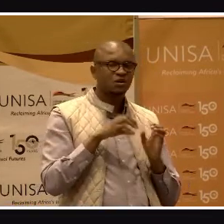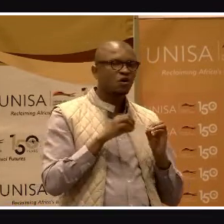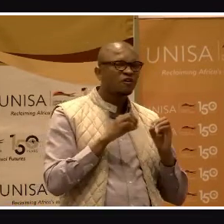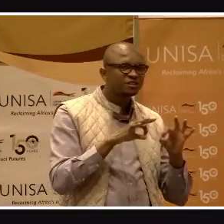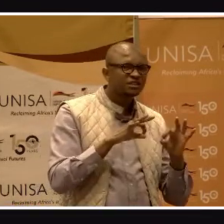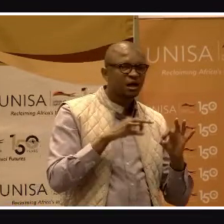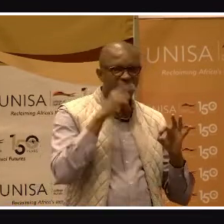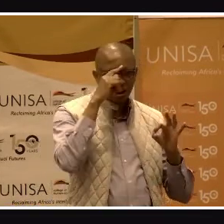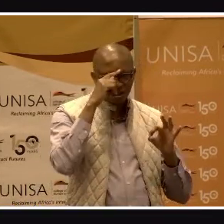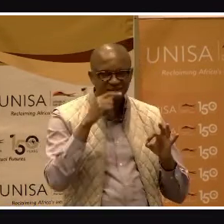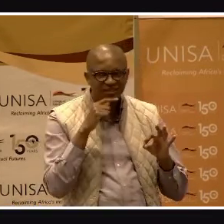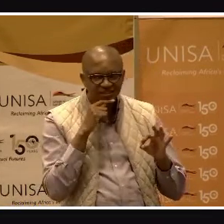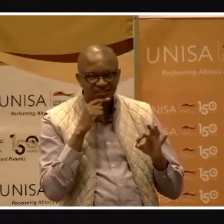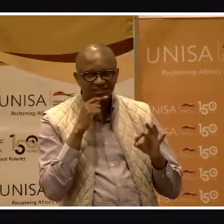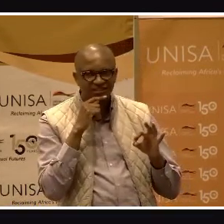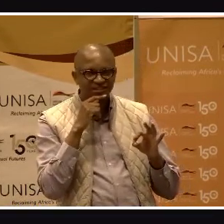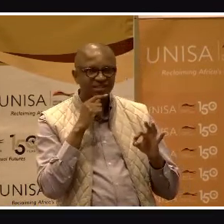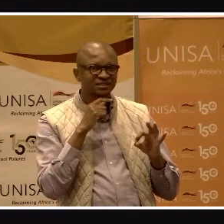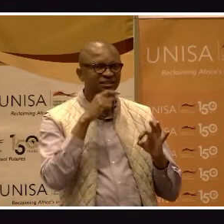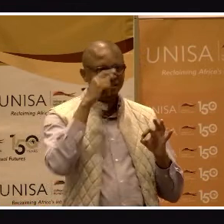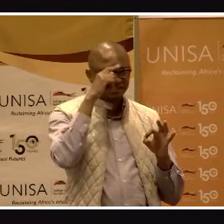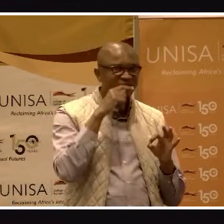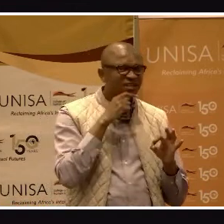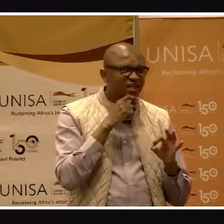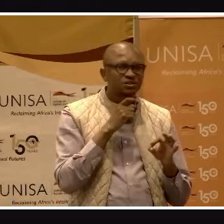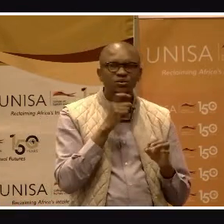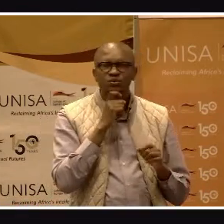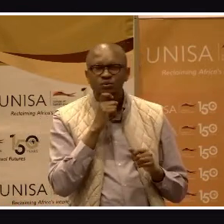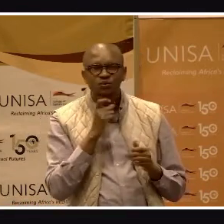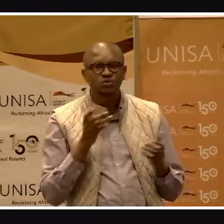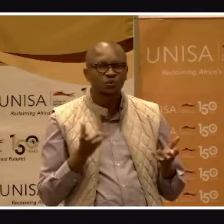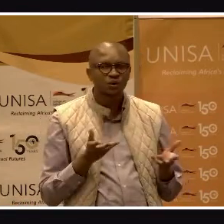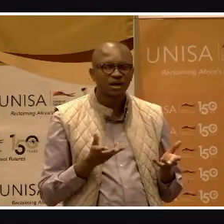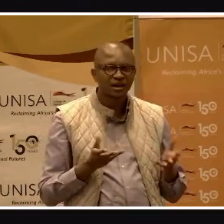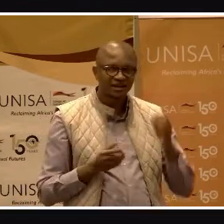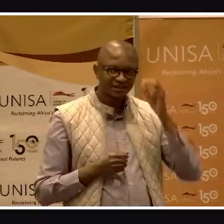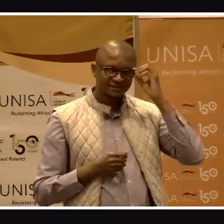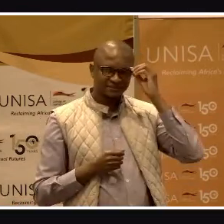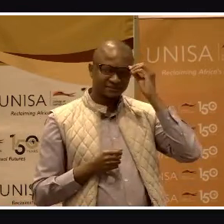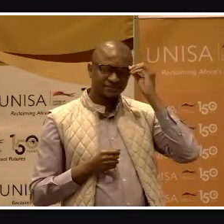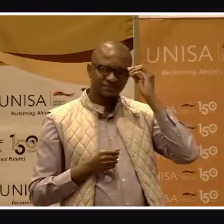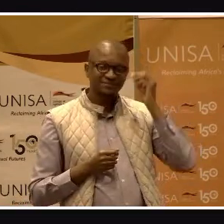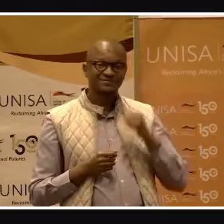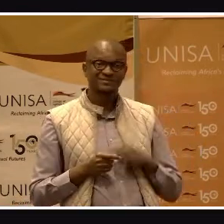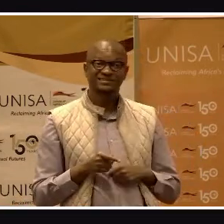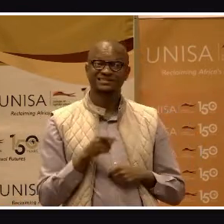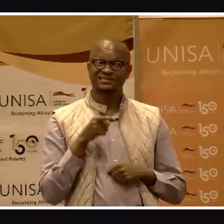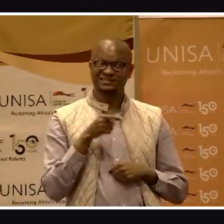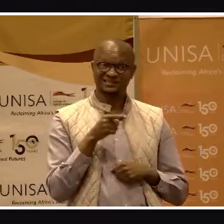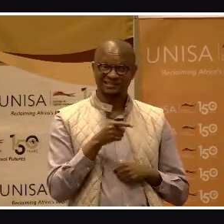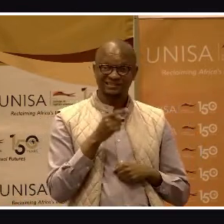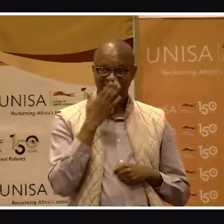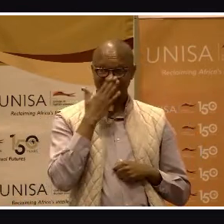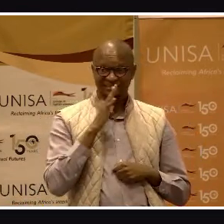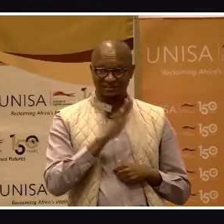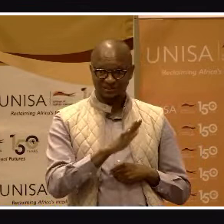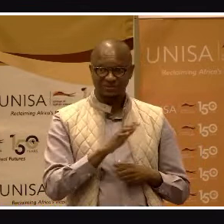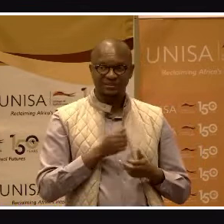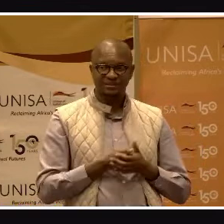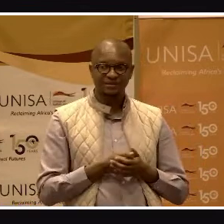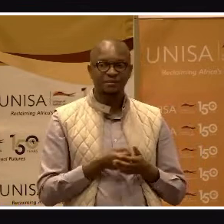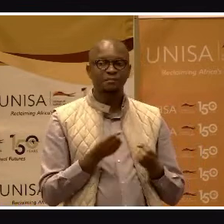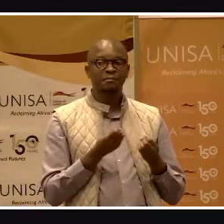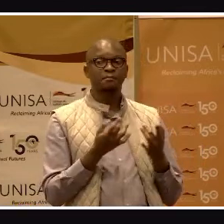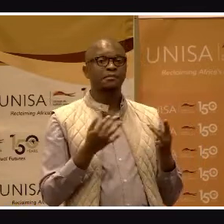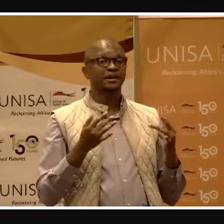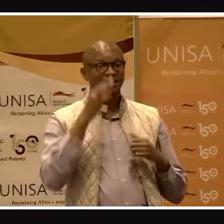point number 7, governmental and institutional language attitude and policies, including official status and use. Sometimes we